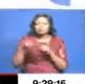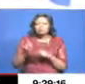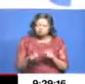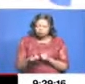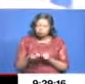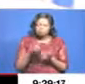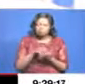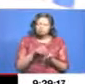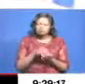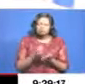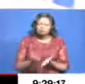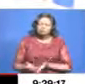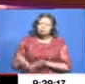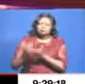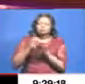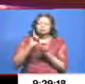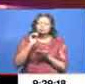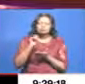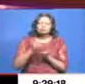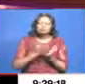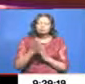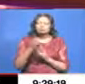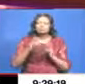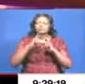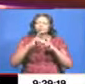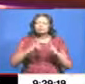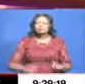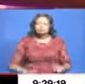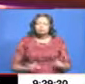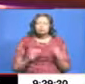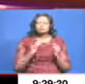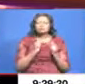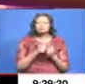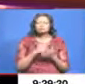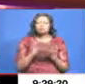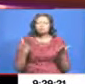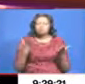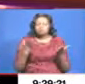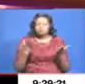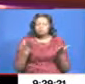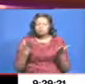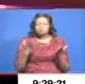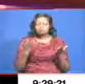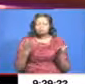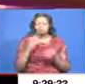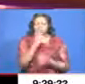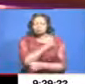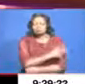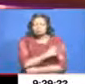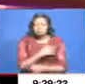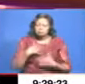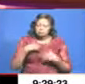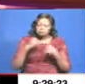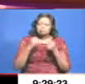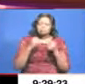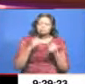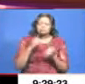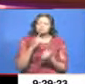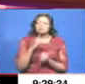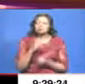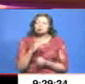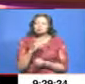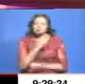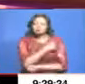by collecting data through research. Within every facility, health center, dispensary,